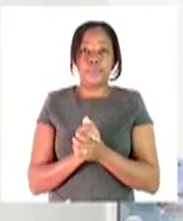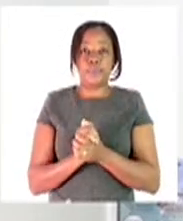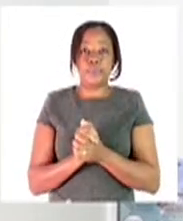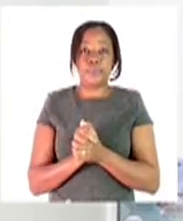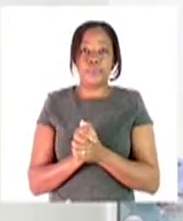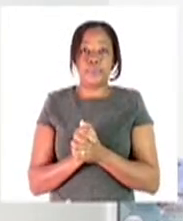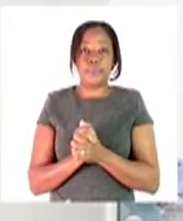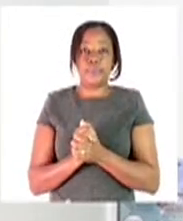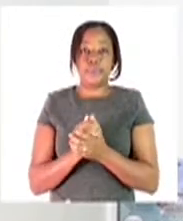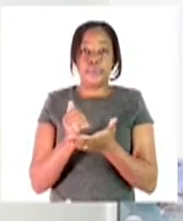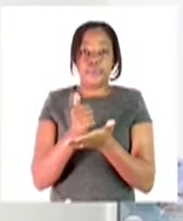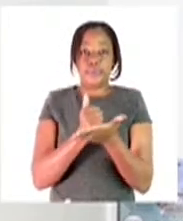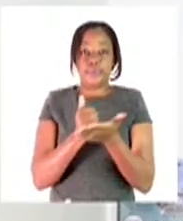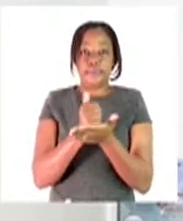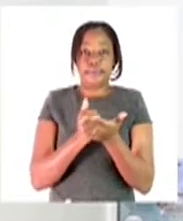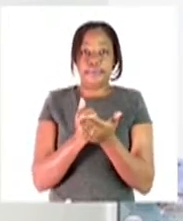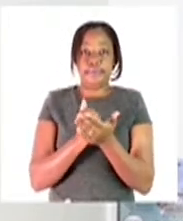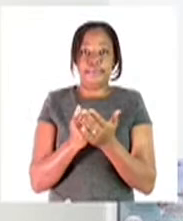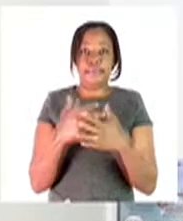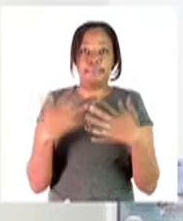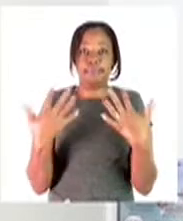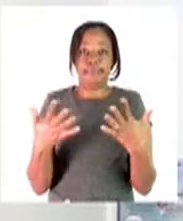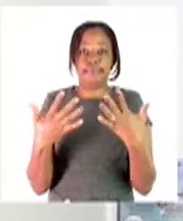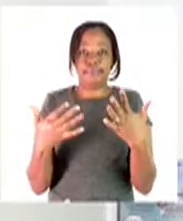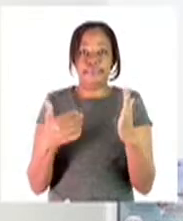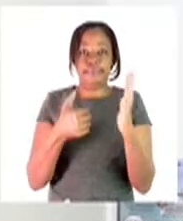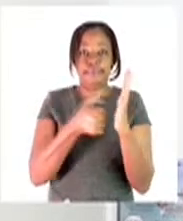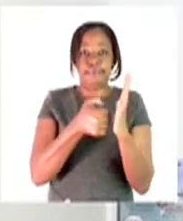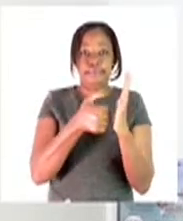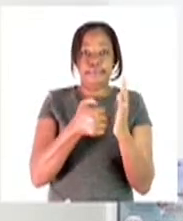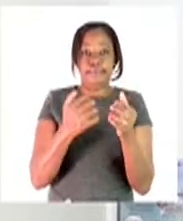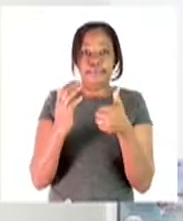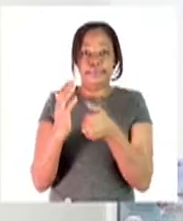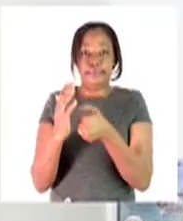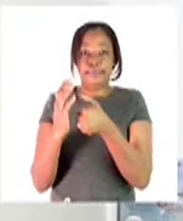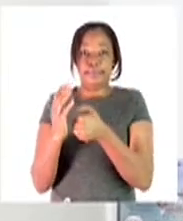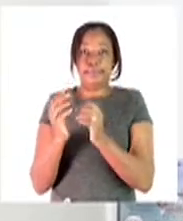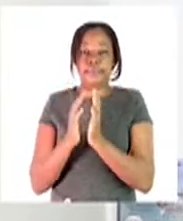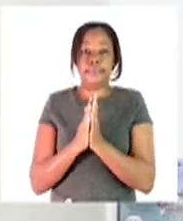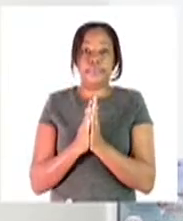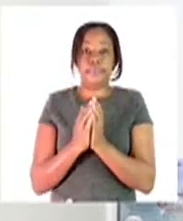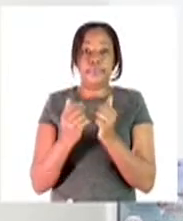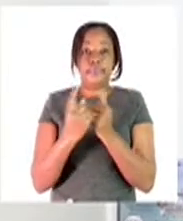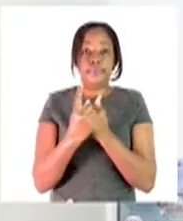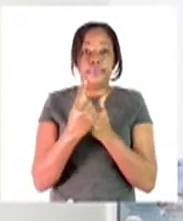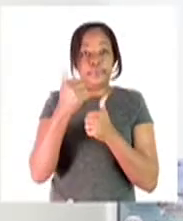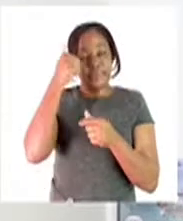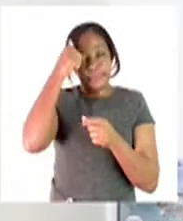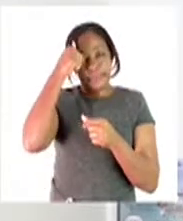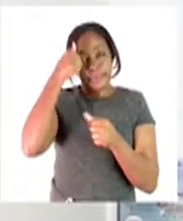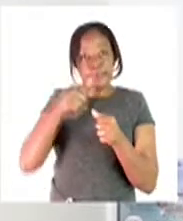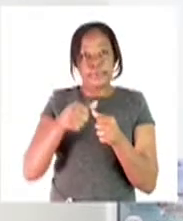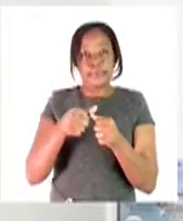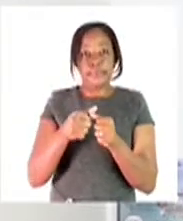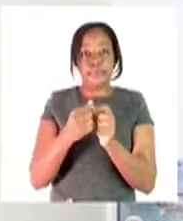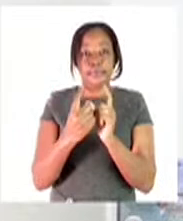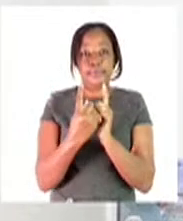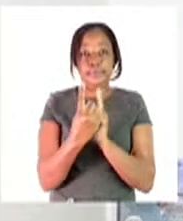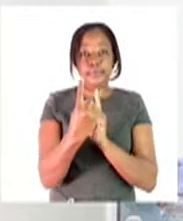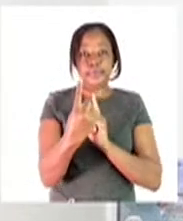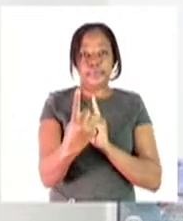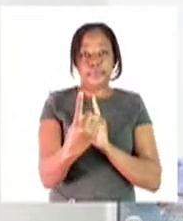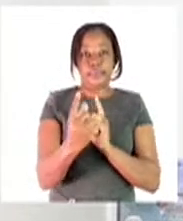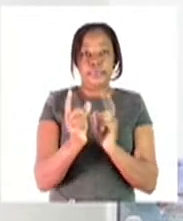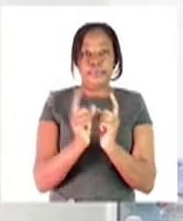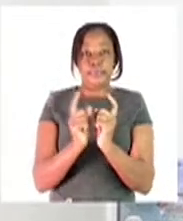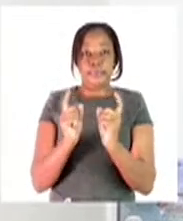to sanitize our hands. Remember to keep your social distance of 1 meter or 1.5